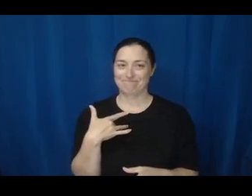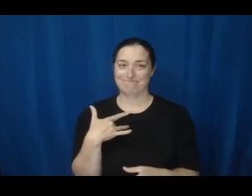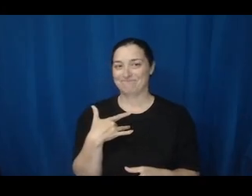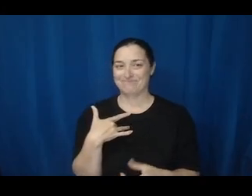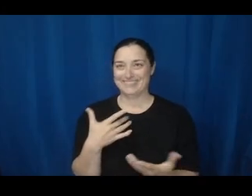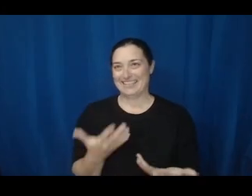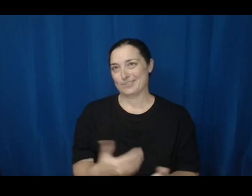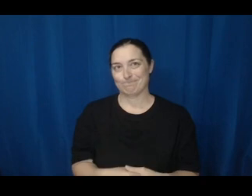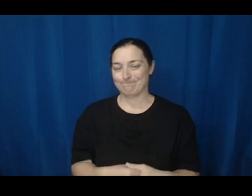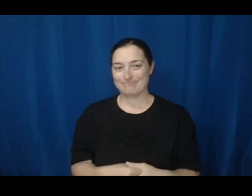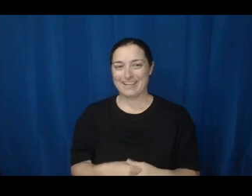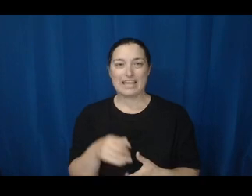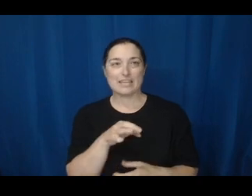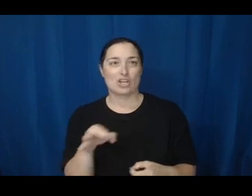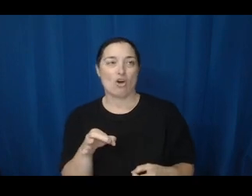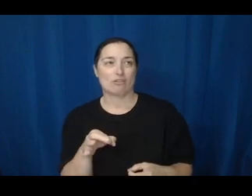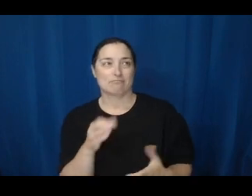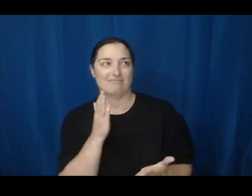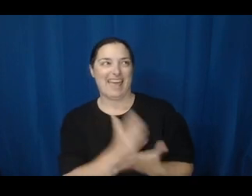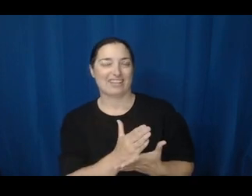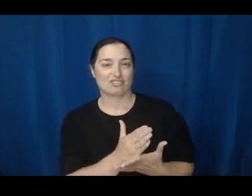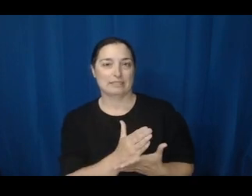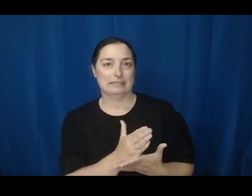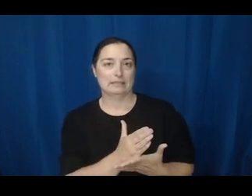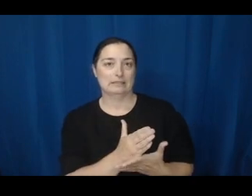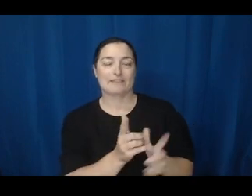but not actually hearing what we have to say.